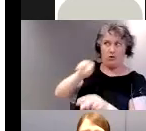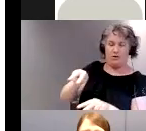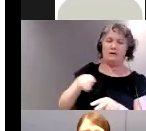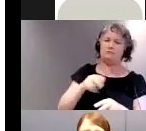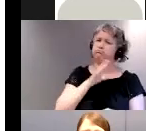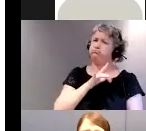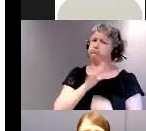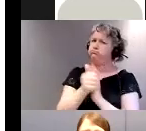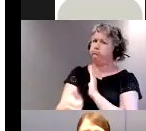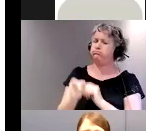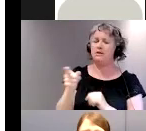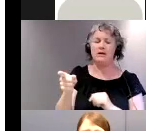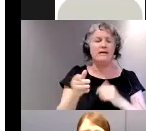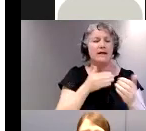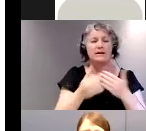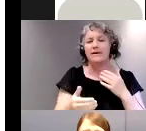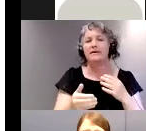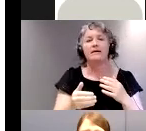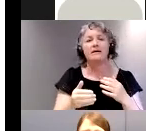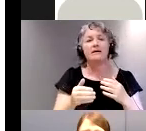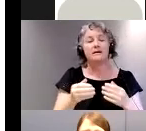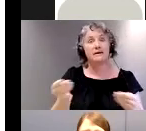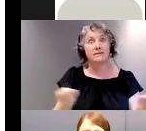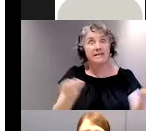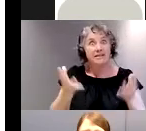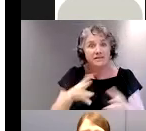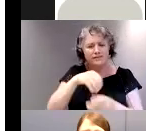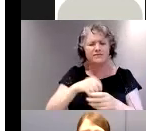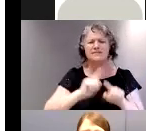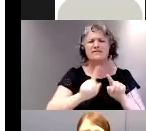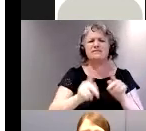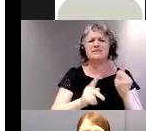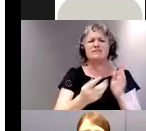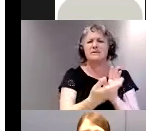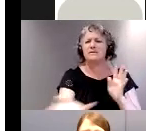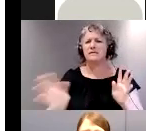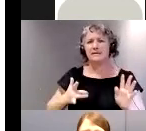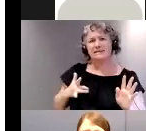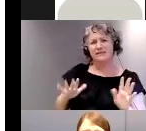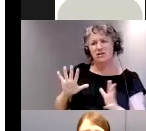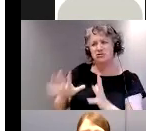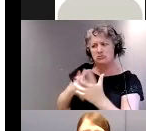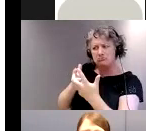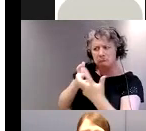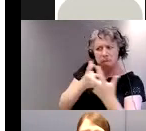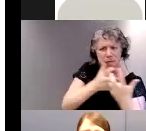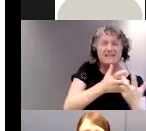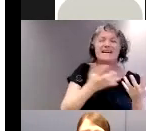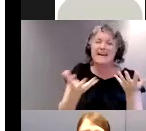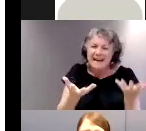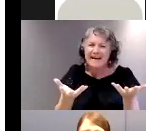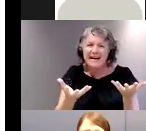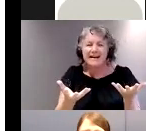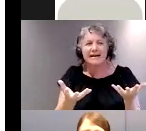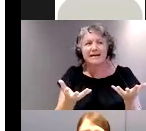again, so there's more people involved, there's different sensitivities, and the outcomes are different. And this is always interesting. People say, well, I don't know